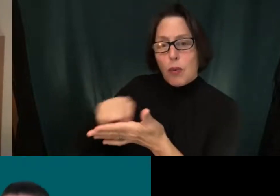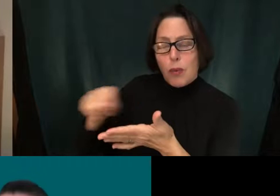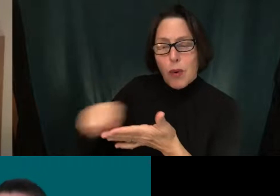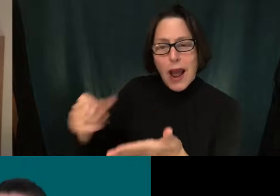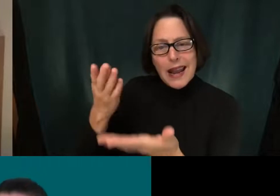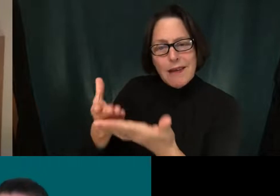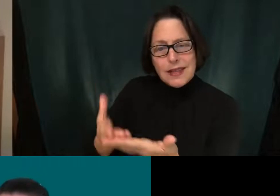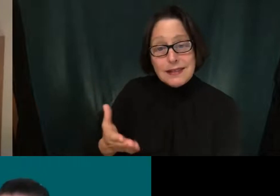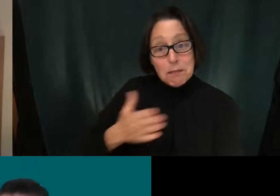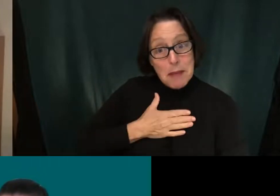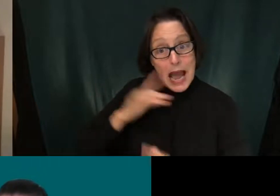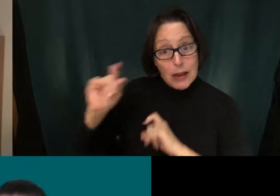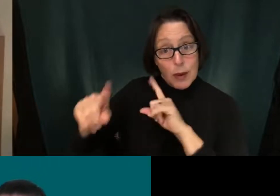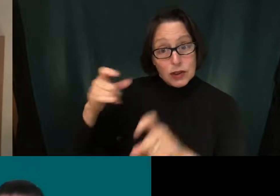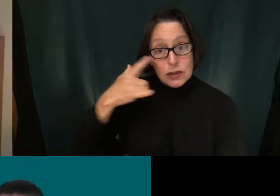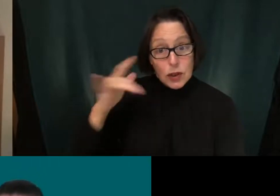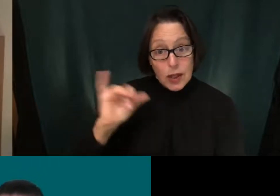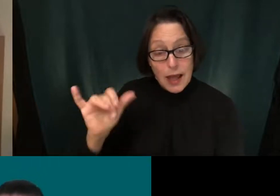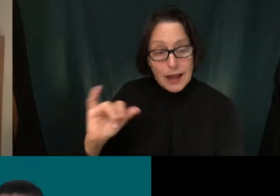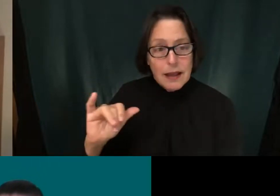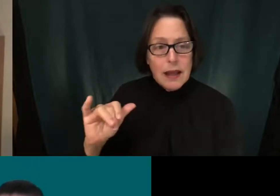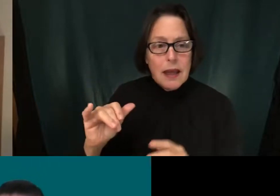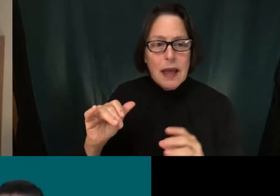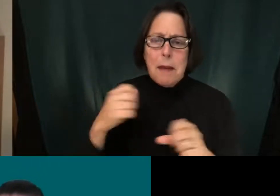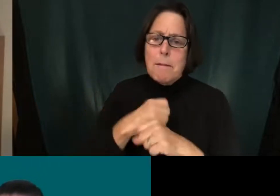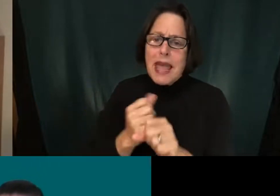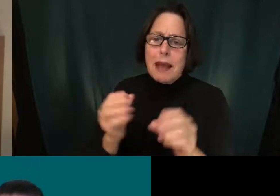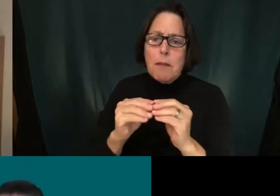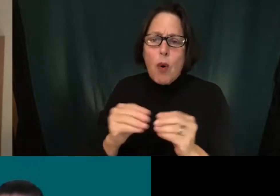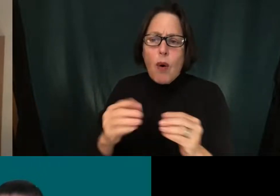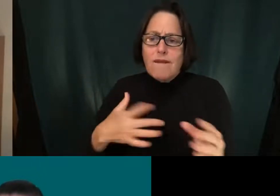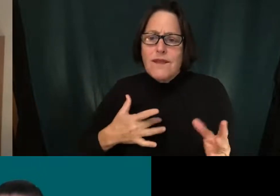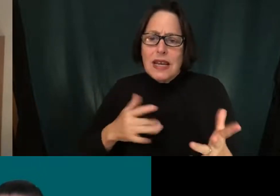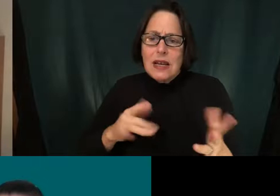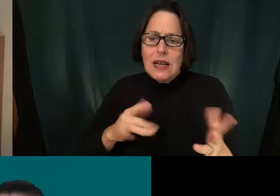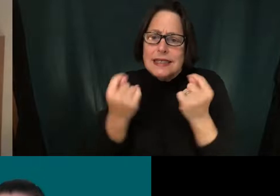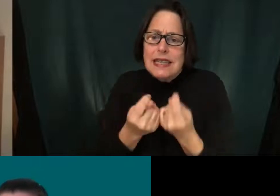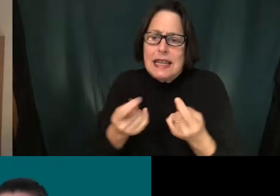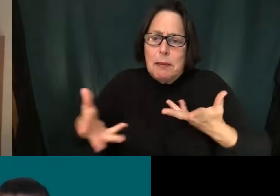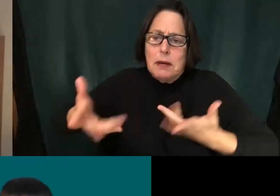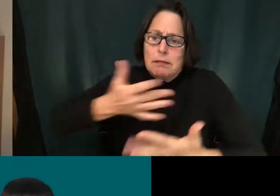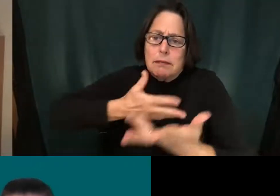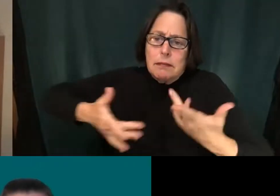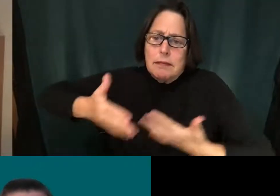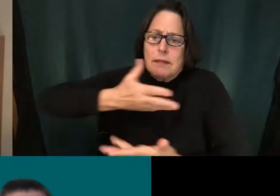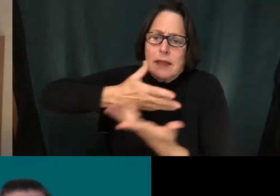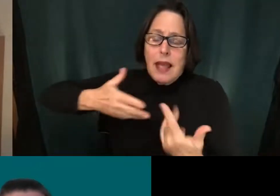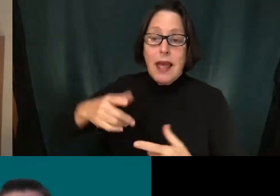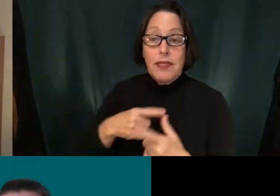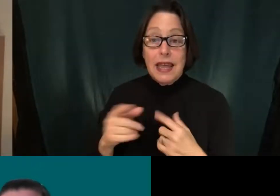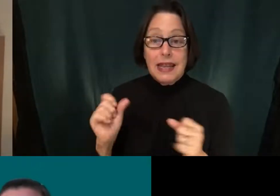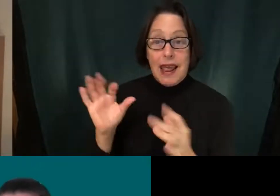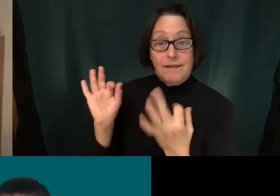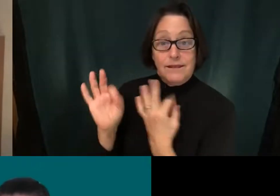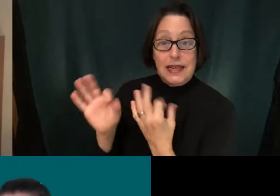I'm asking, and trying to bring it into a team environment that then you can give them some feedback or